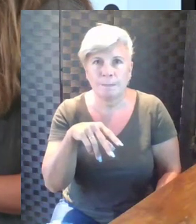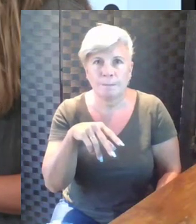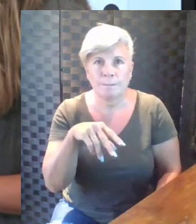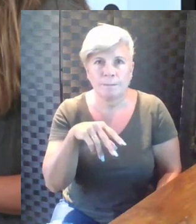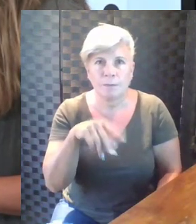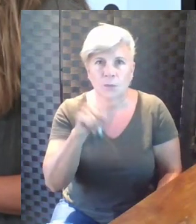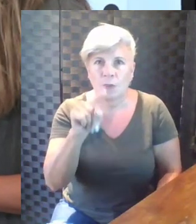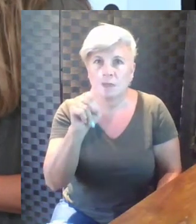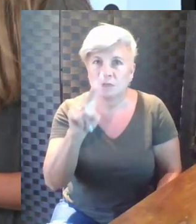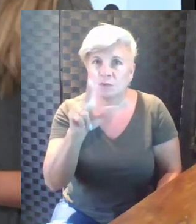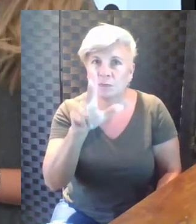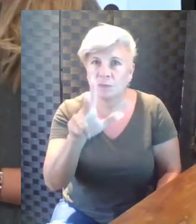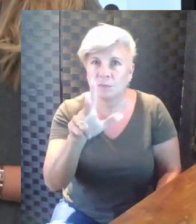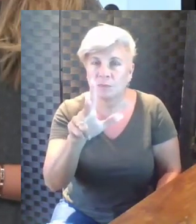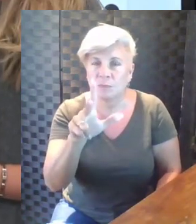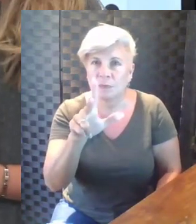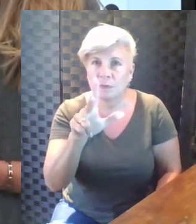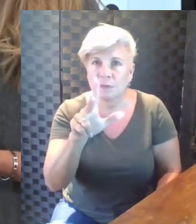And this is